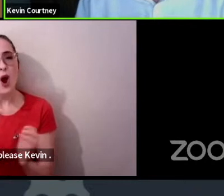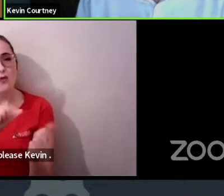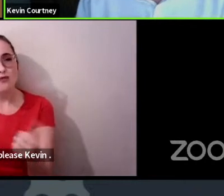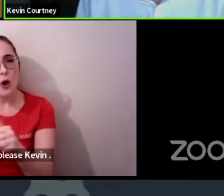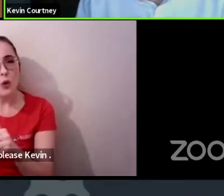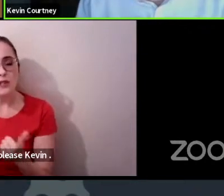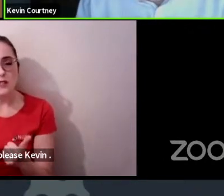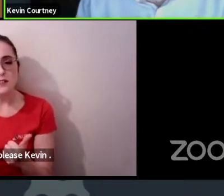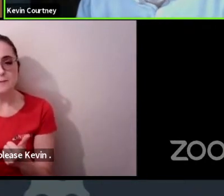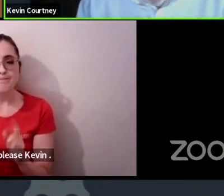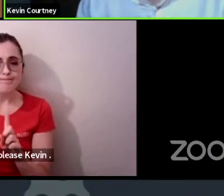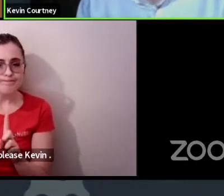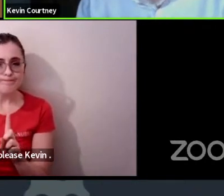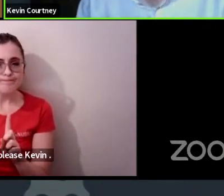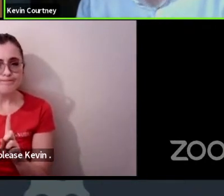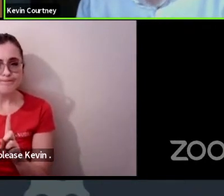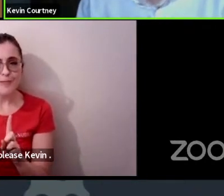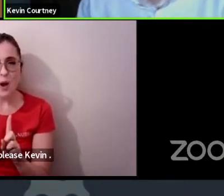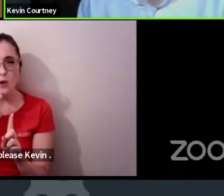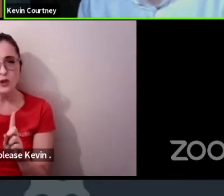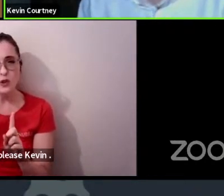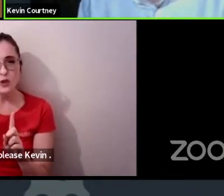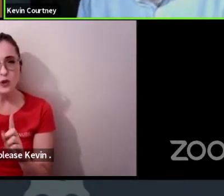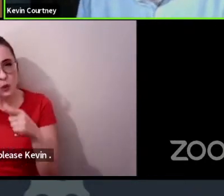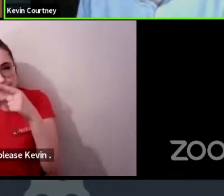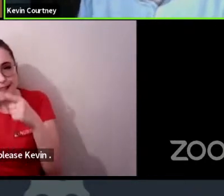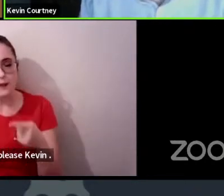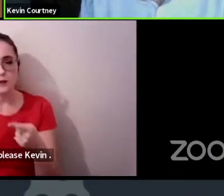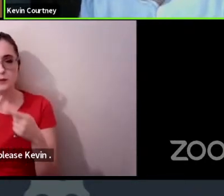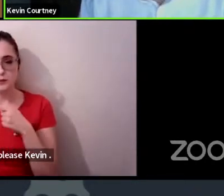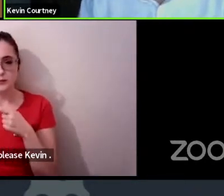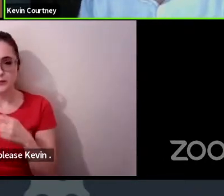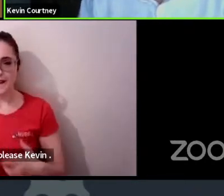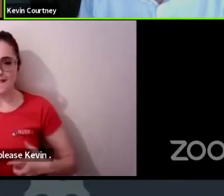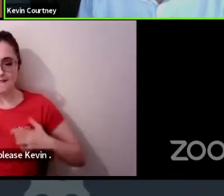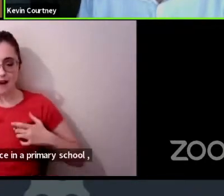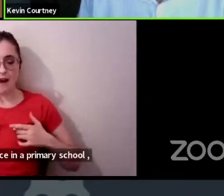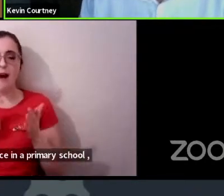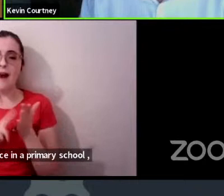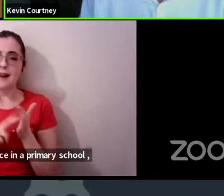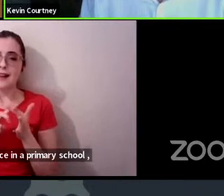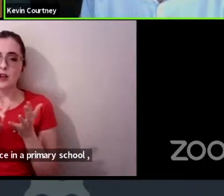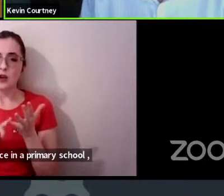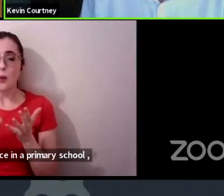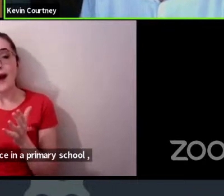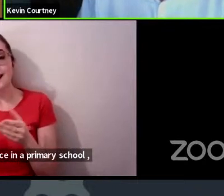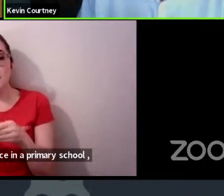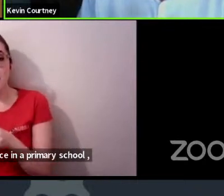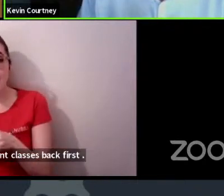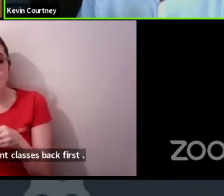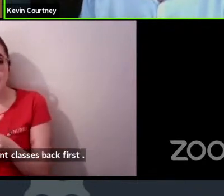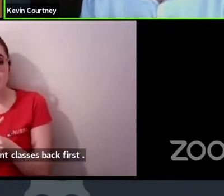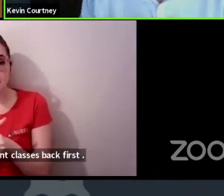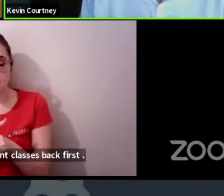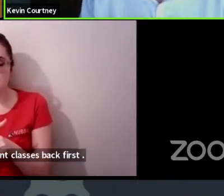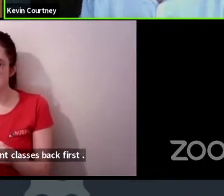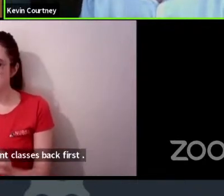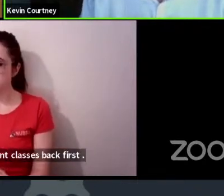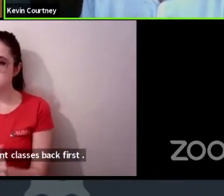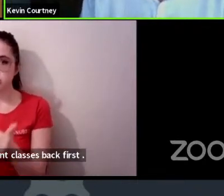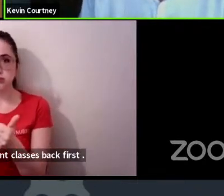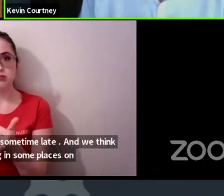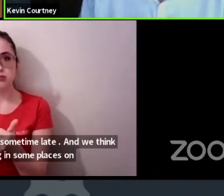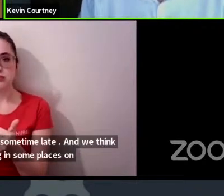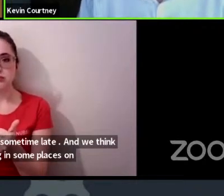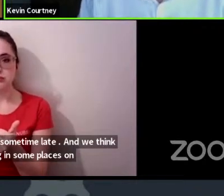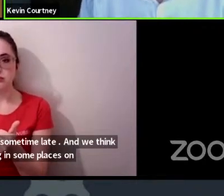a slightly fuller way, if I could. I think the NEU and its members have done fantastic